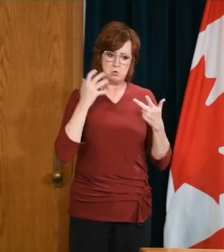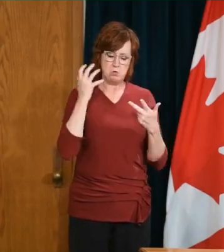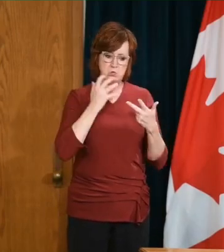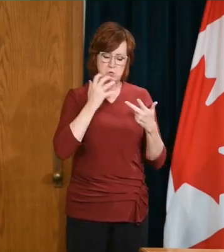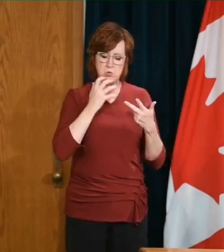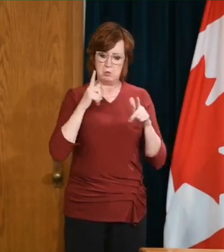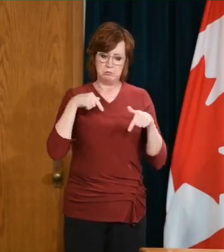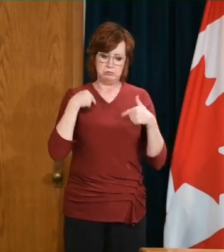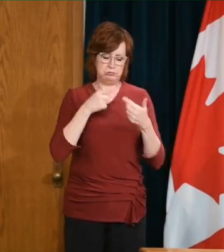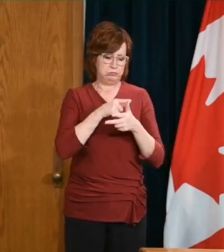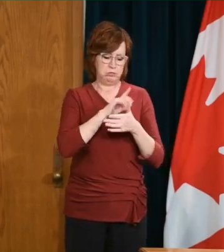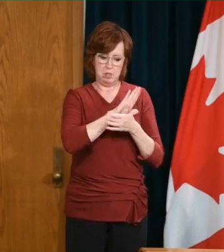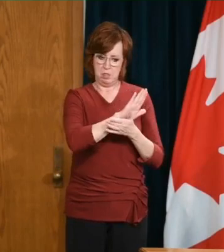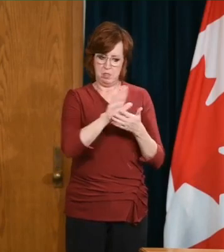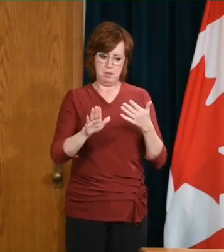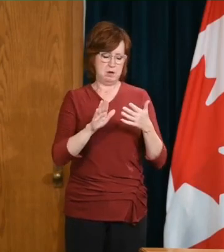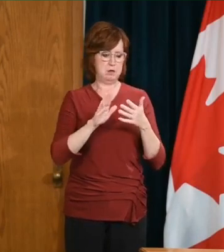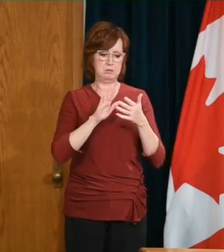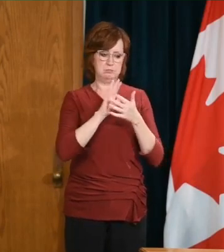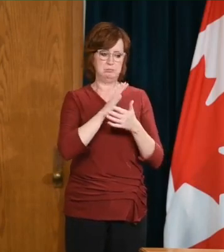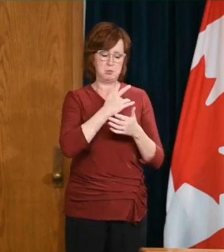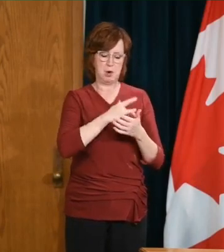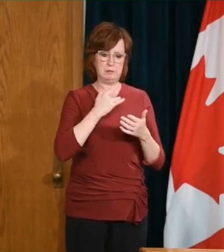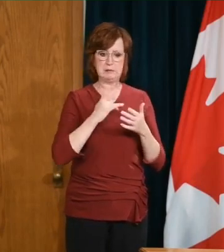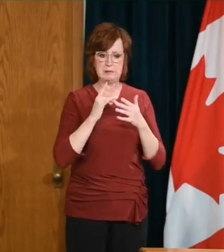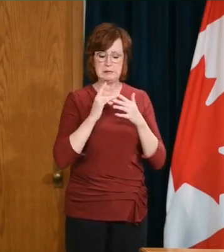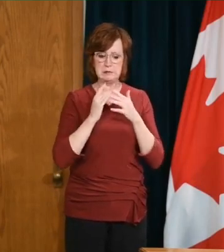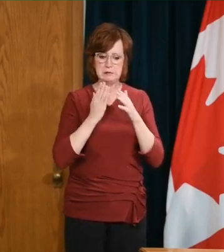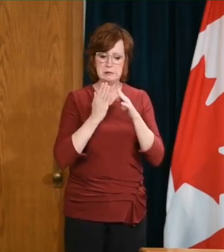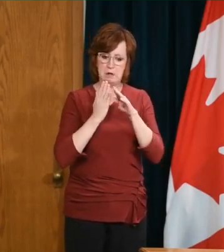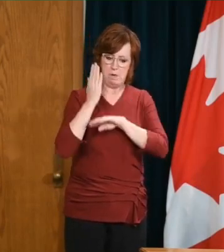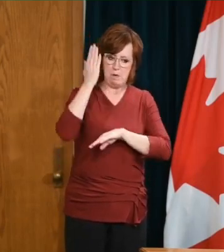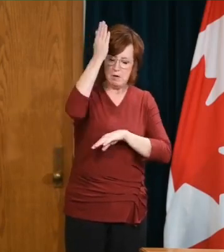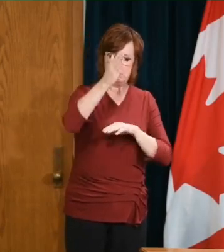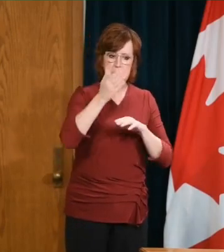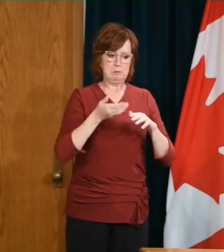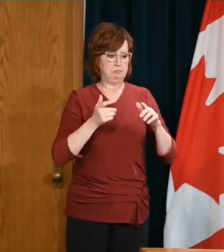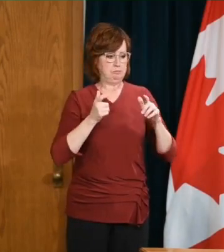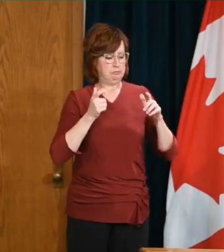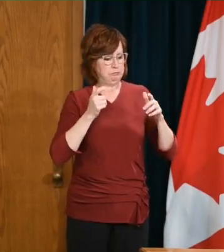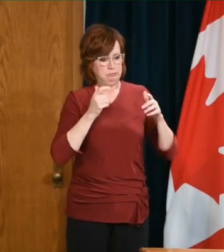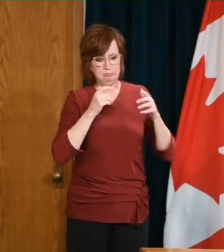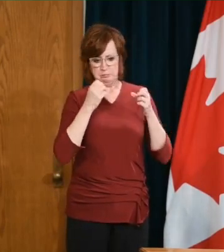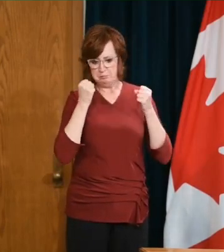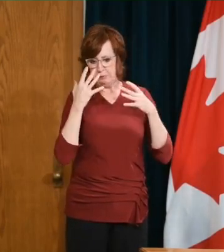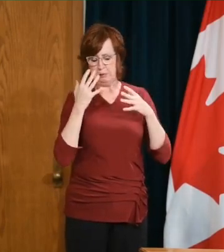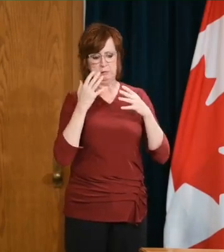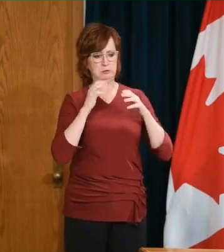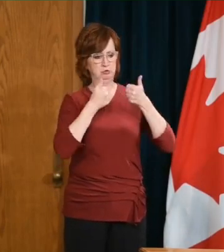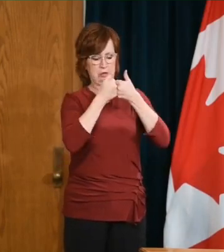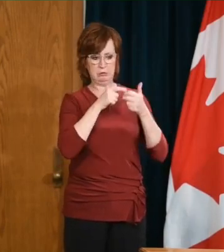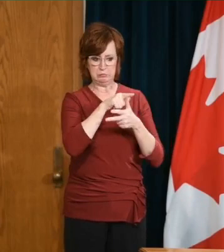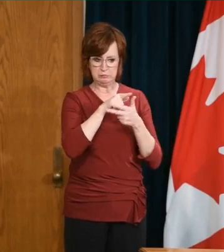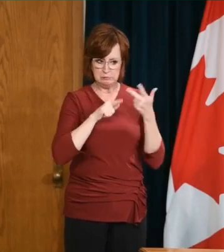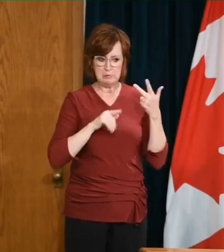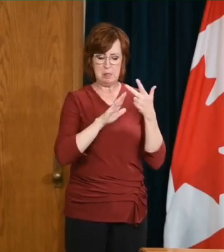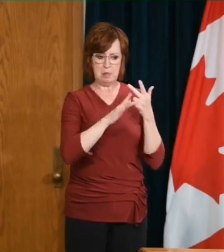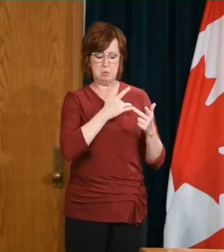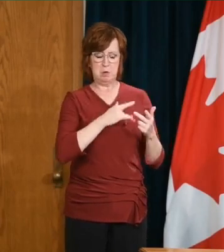last number of days and couple of weeks. And each Premier has demonstrated leadership in facing these challenges